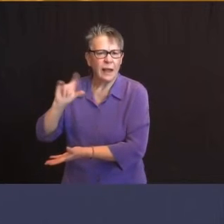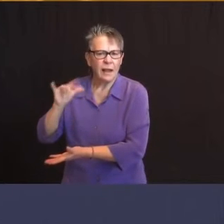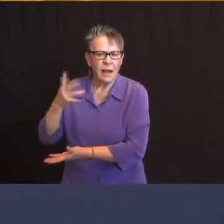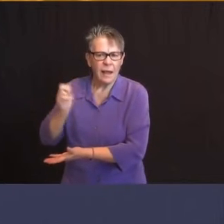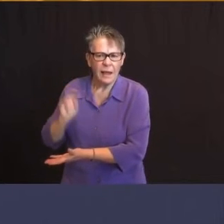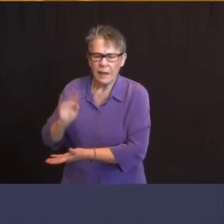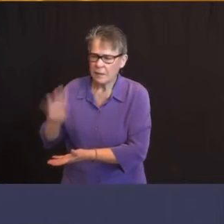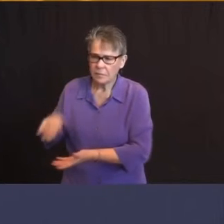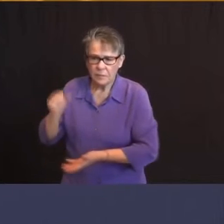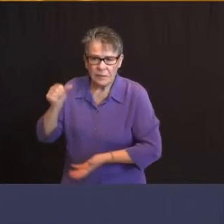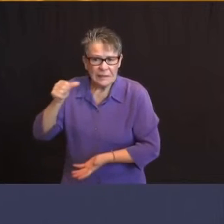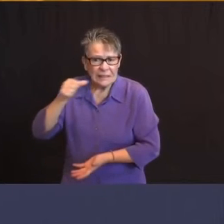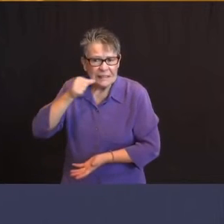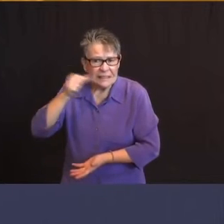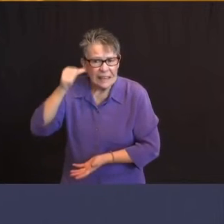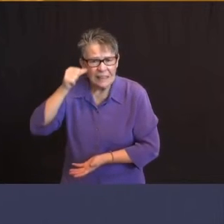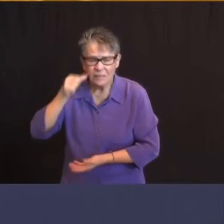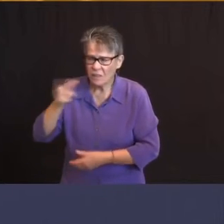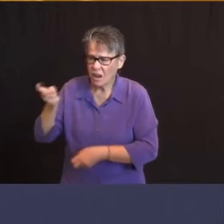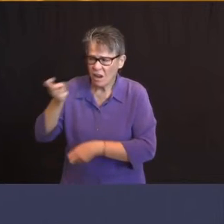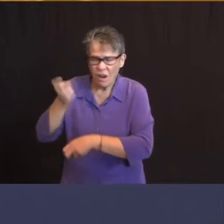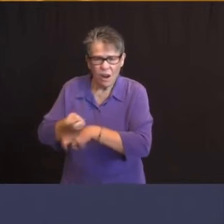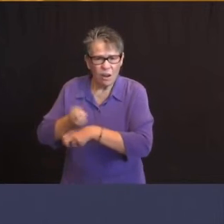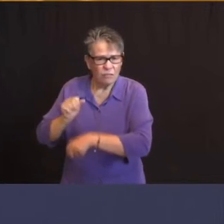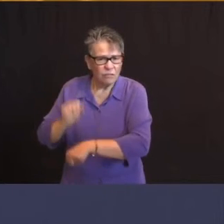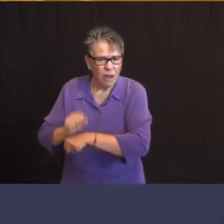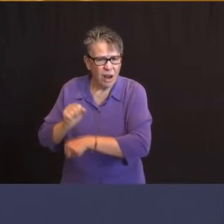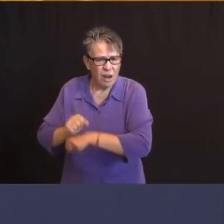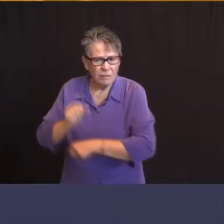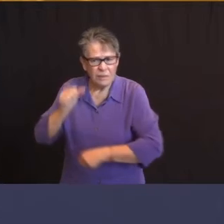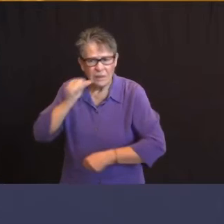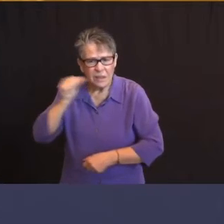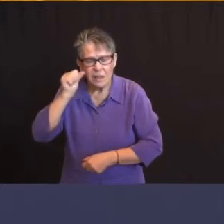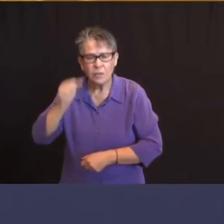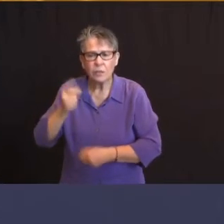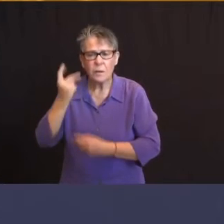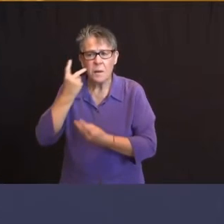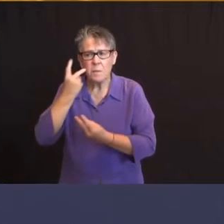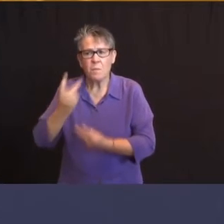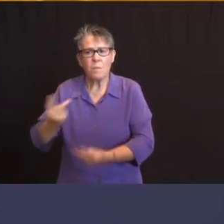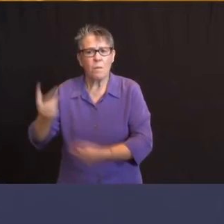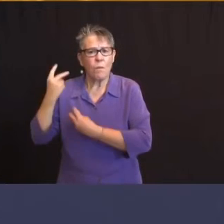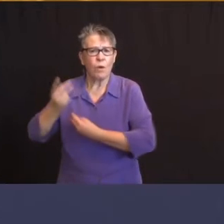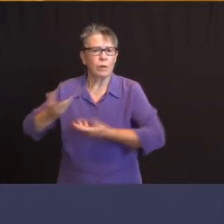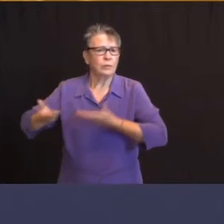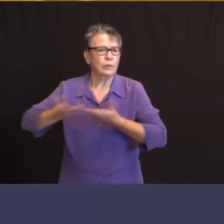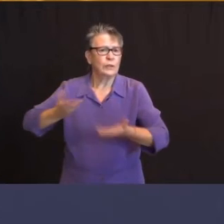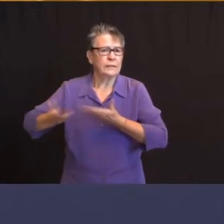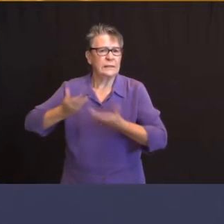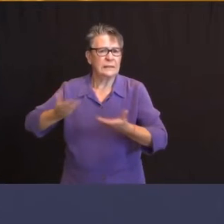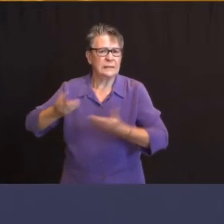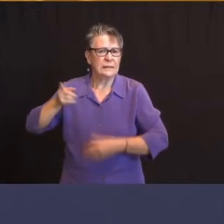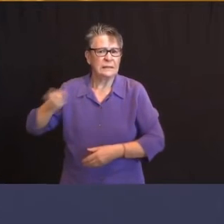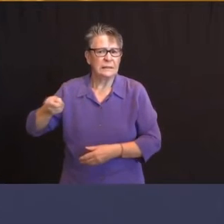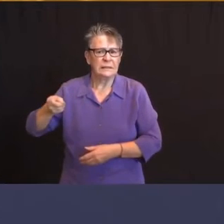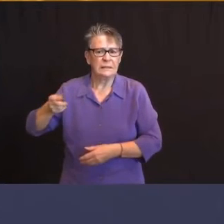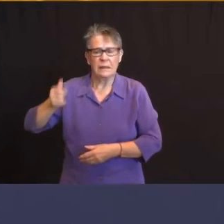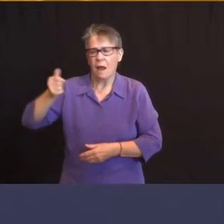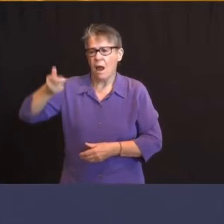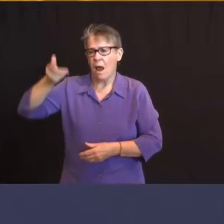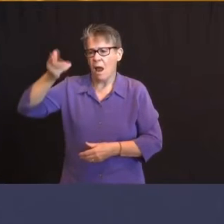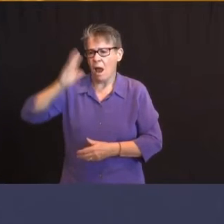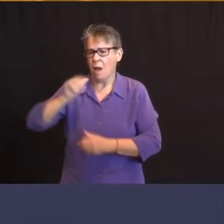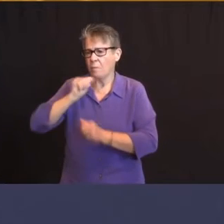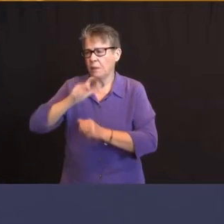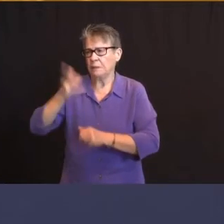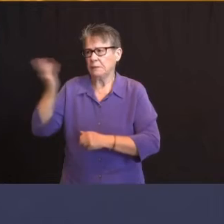your colleagues, but just to be there and witness the emotion was extraordinary. God bless Luke Homeyer. We had some fairly active